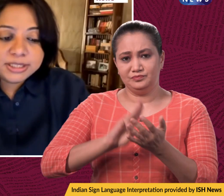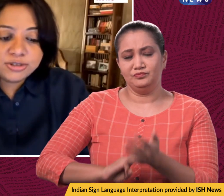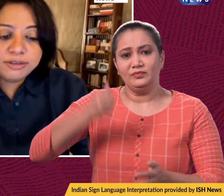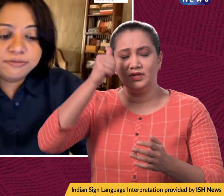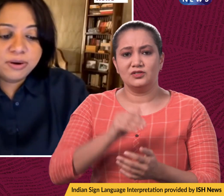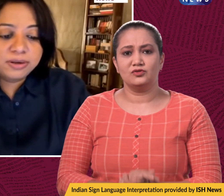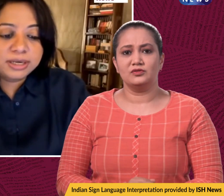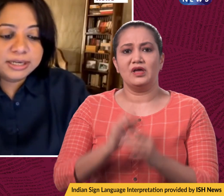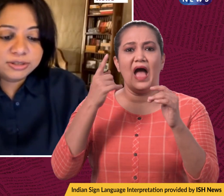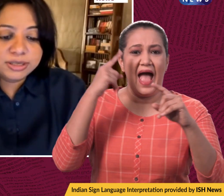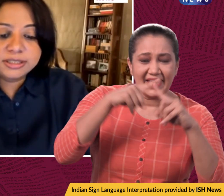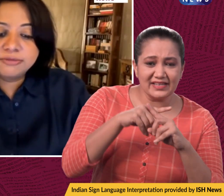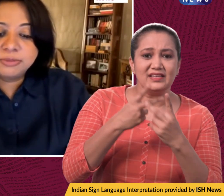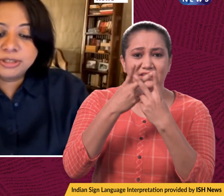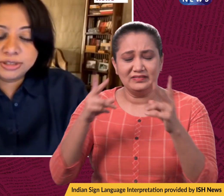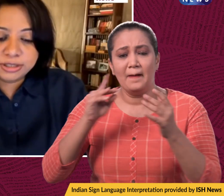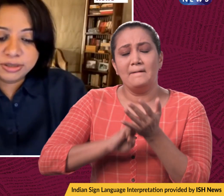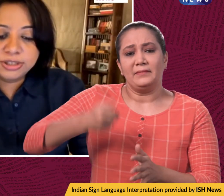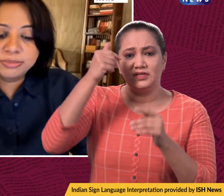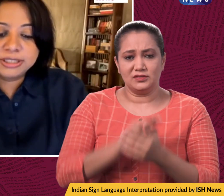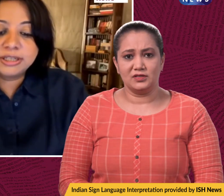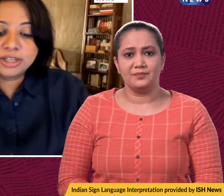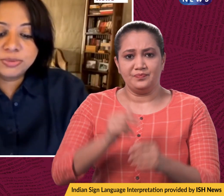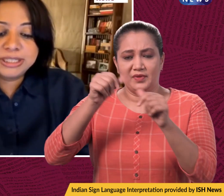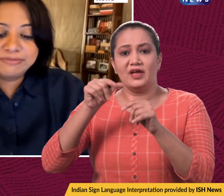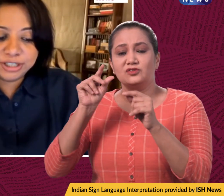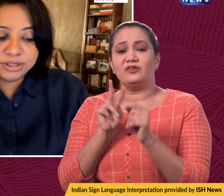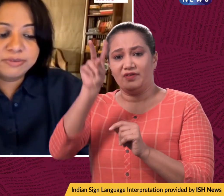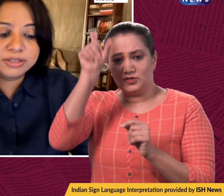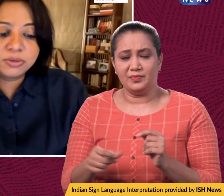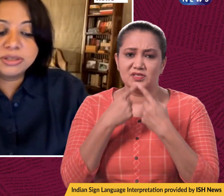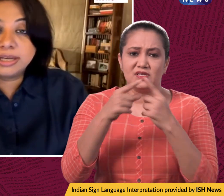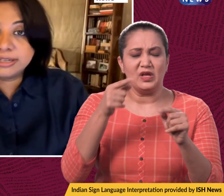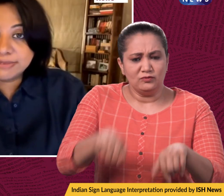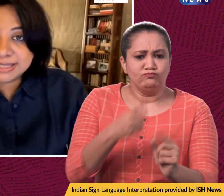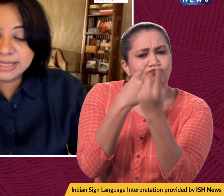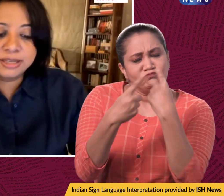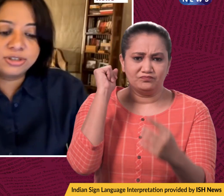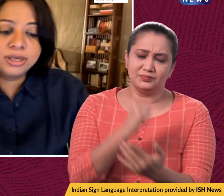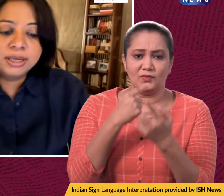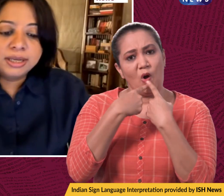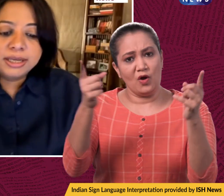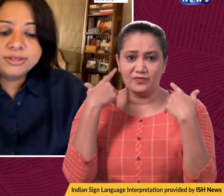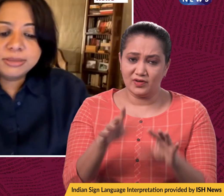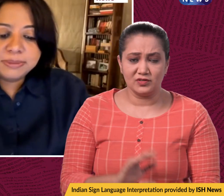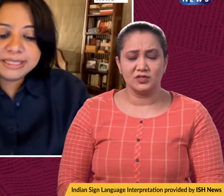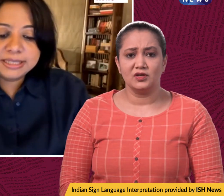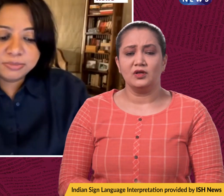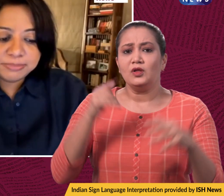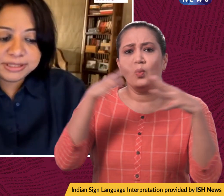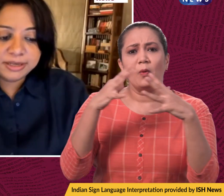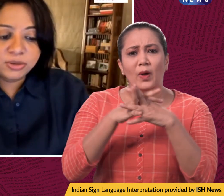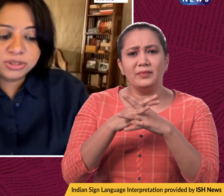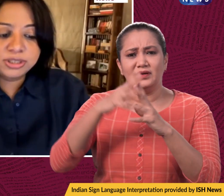The Ministry for Electronics and Information Technology Minister Ashwini Vaishnav has ordered an investigation into complaints